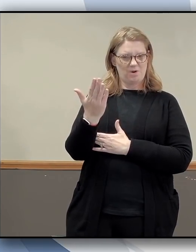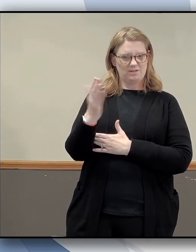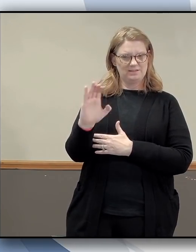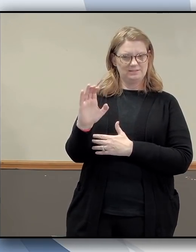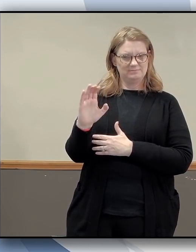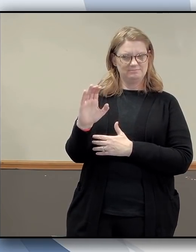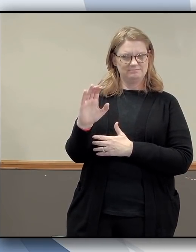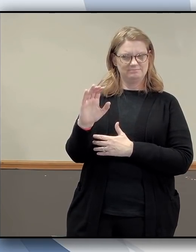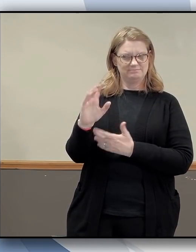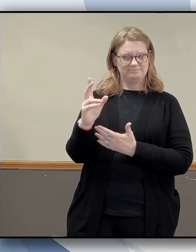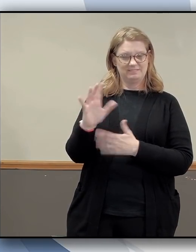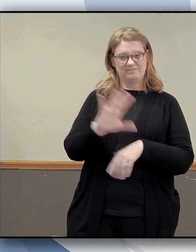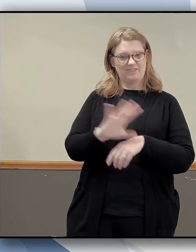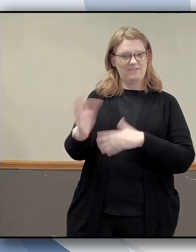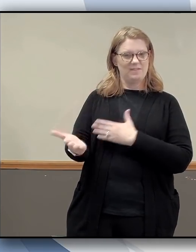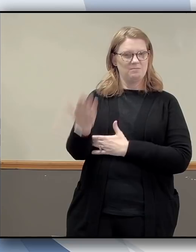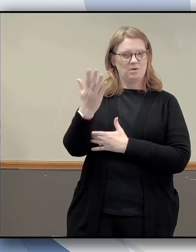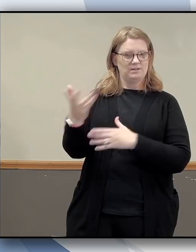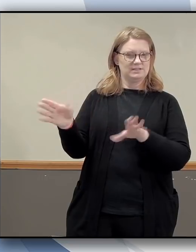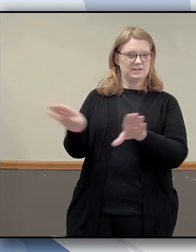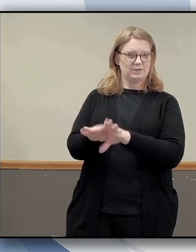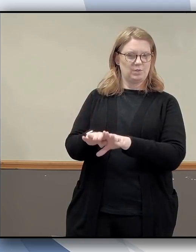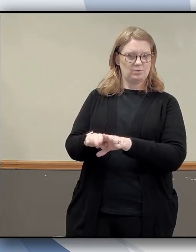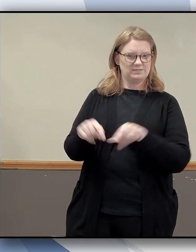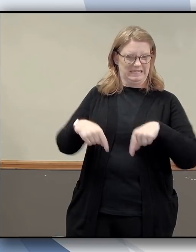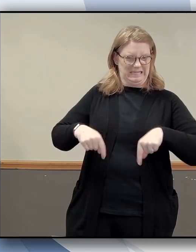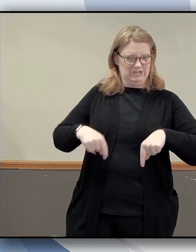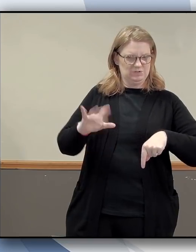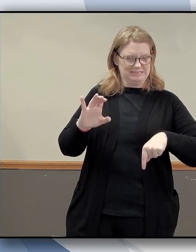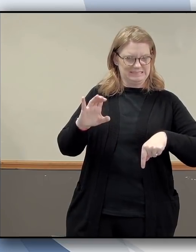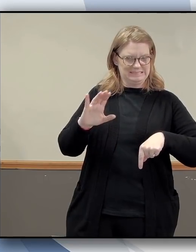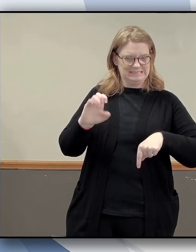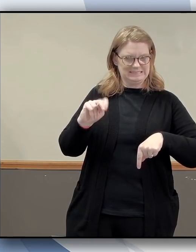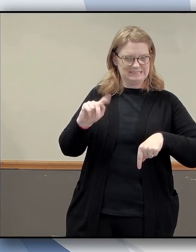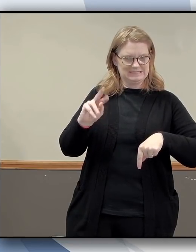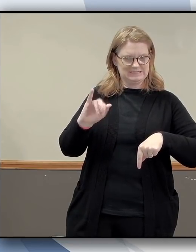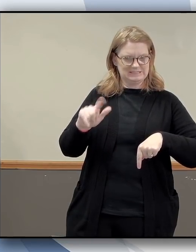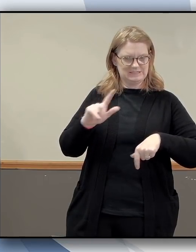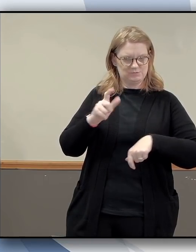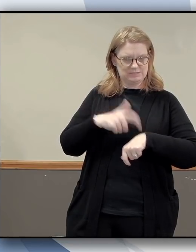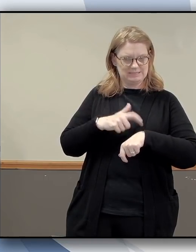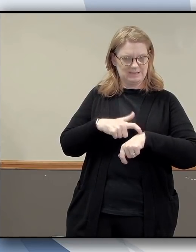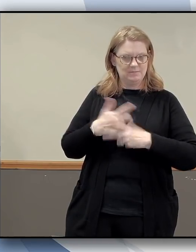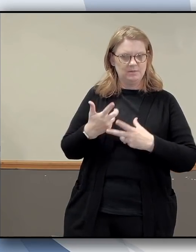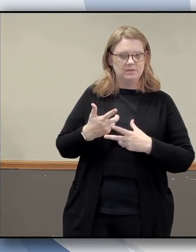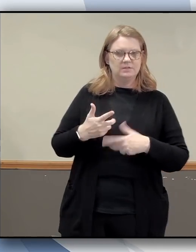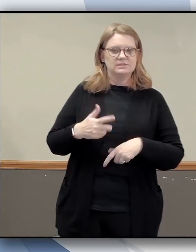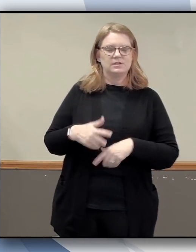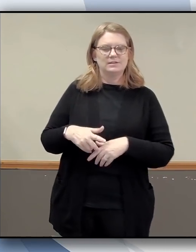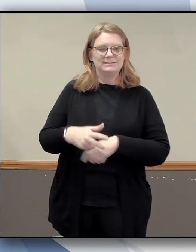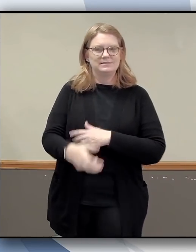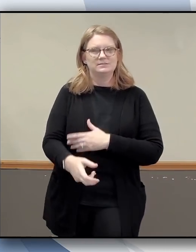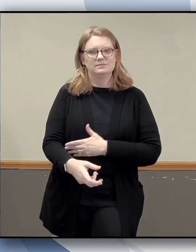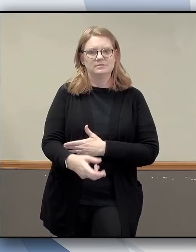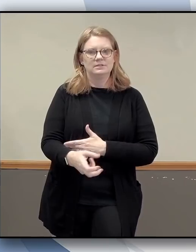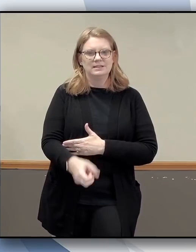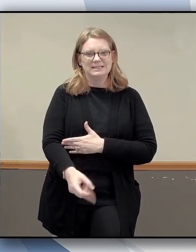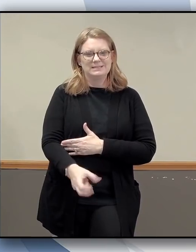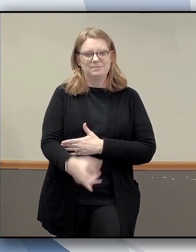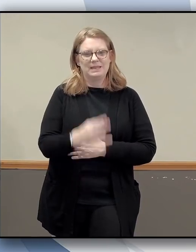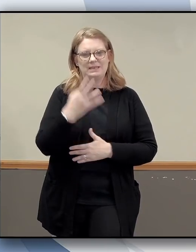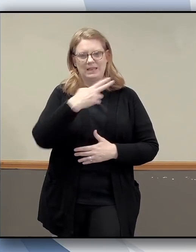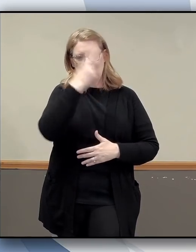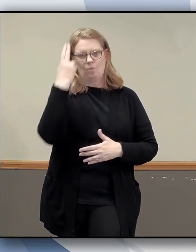when when it would close. So you've got more time, because tonight it's midnight in Hawaii, so then that's a little longer here if I'm reading